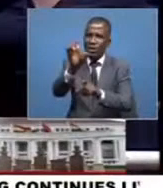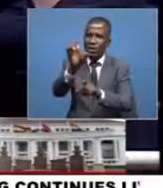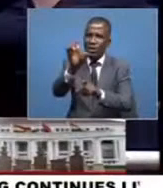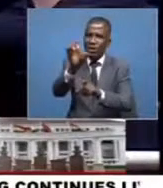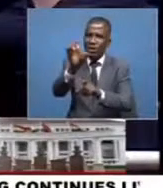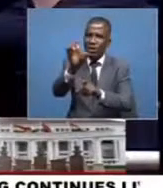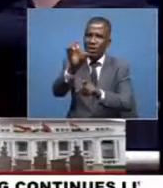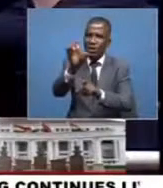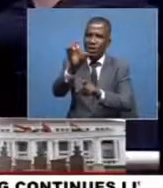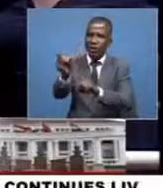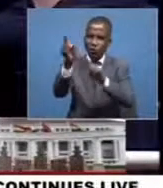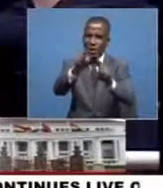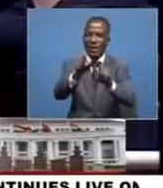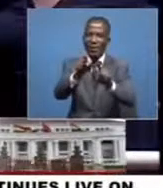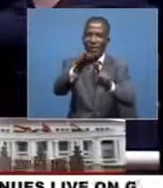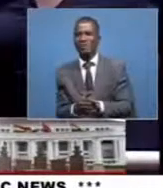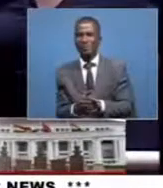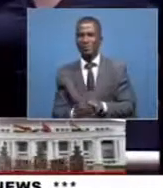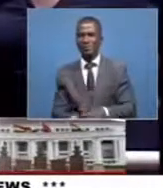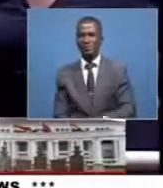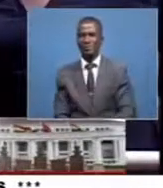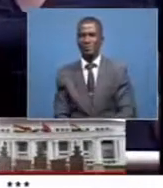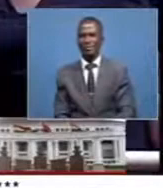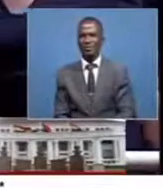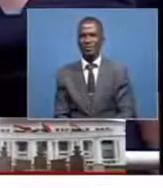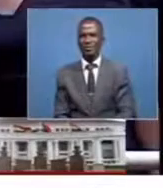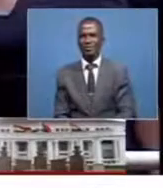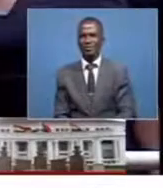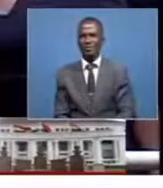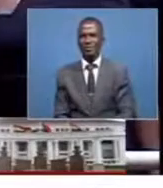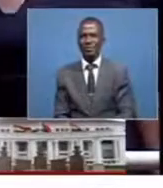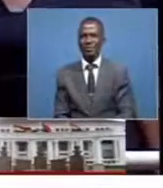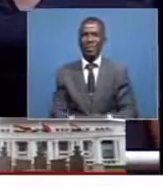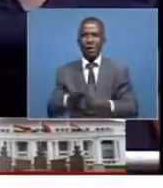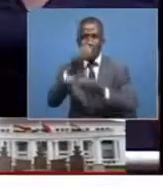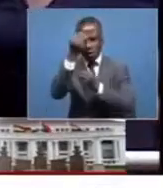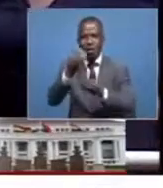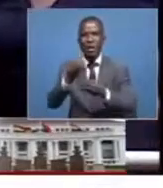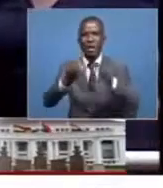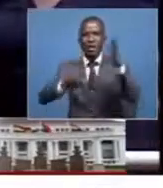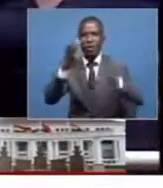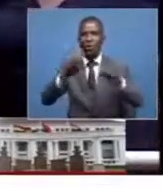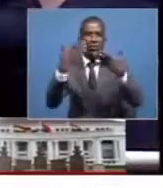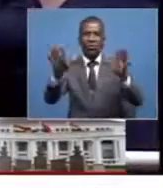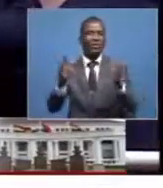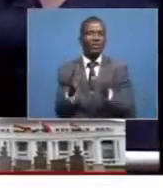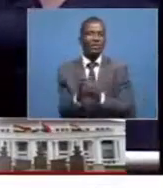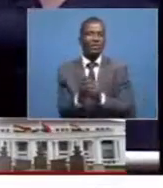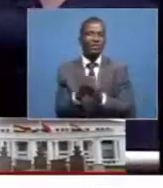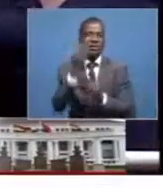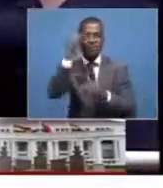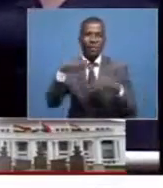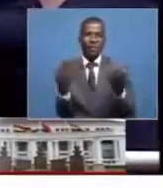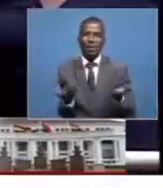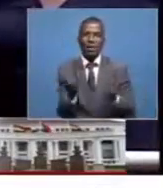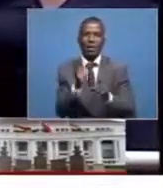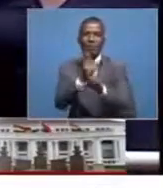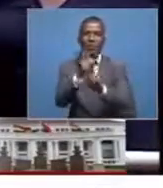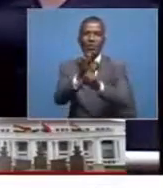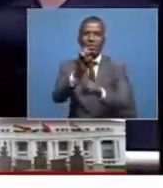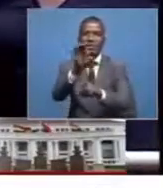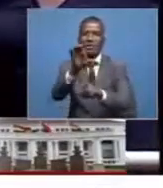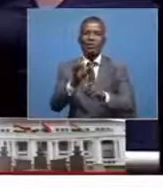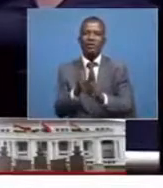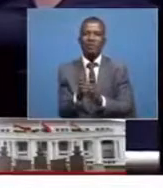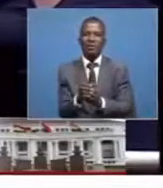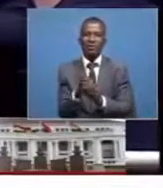To enter into the doc to be cross-examined, the court to rule on your case so far, since the respondents are withdrawing